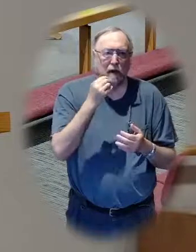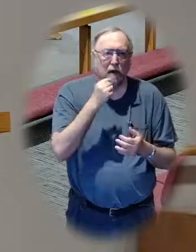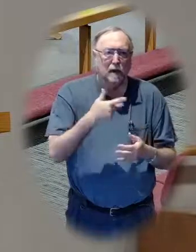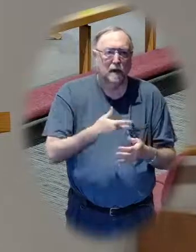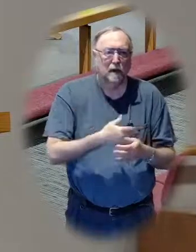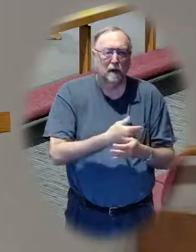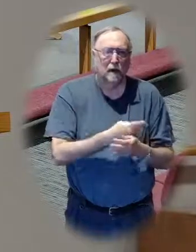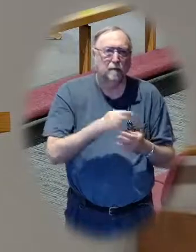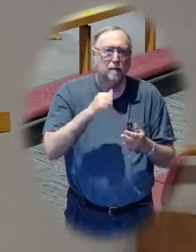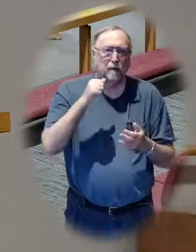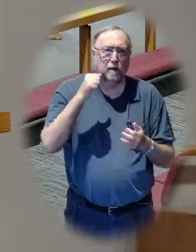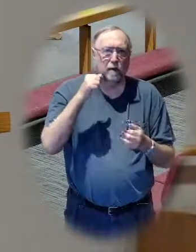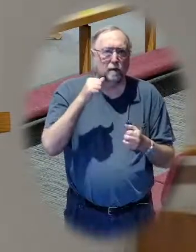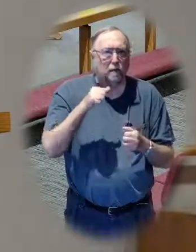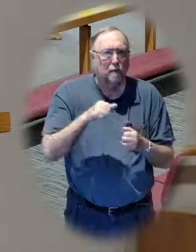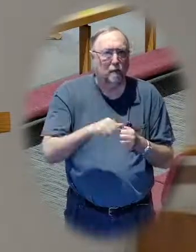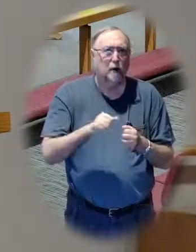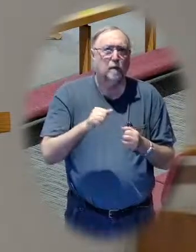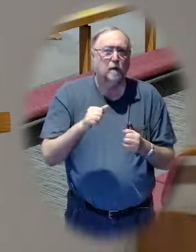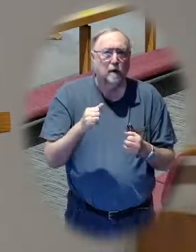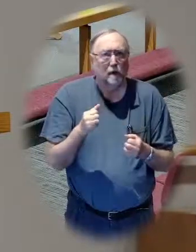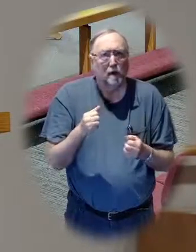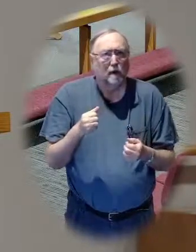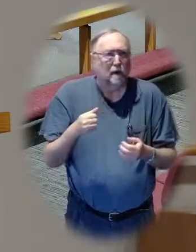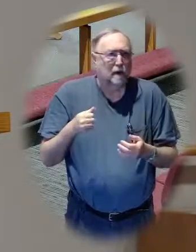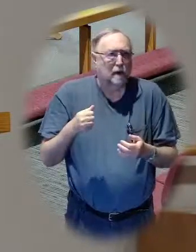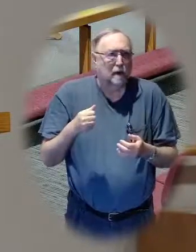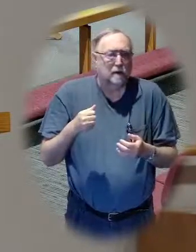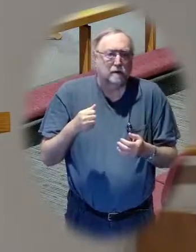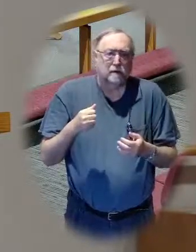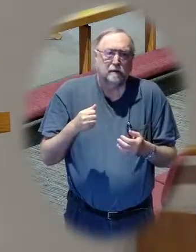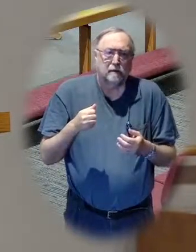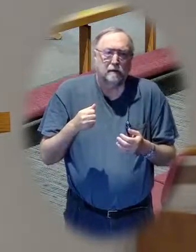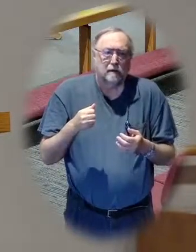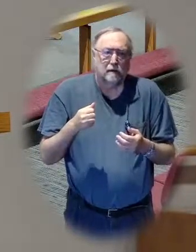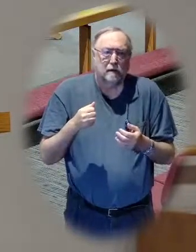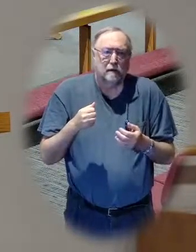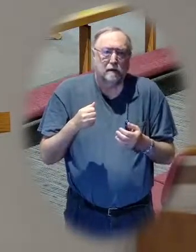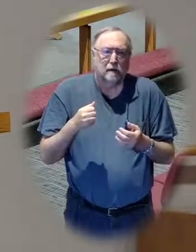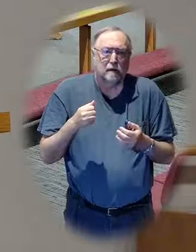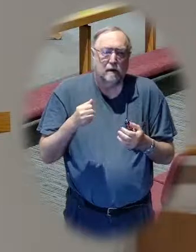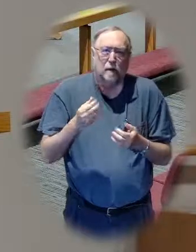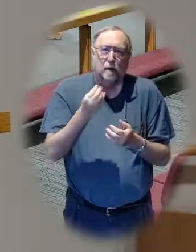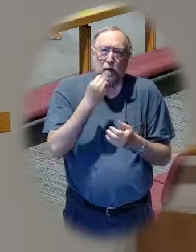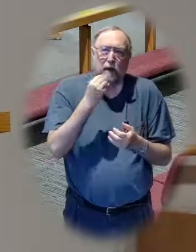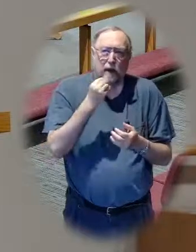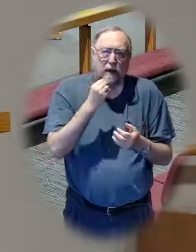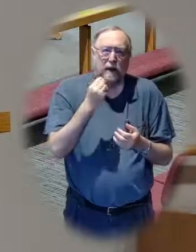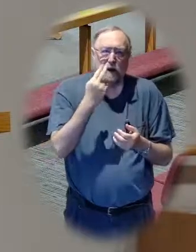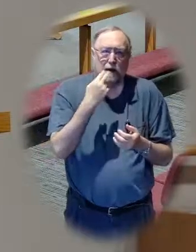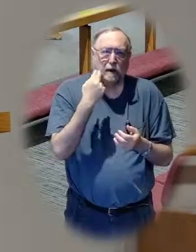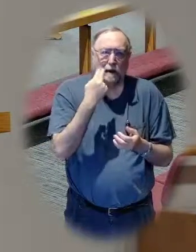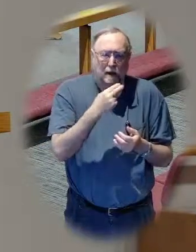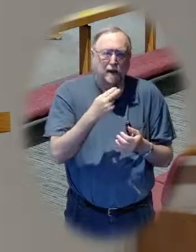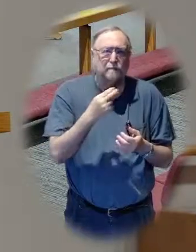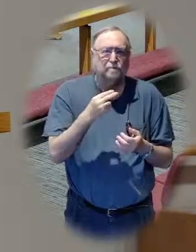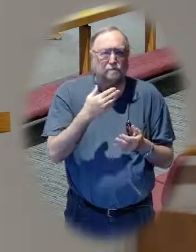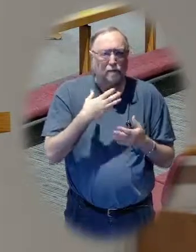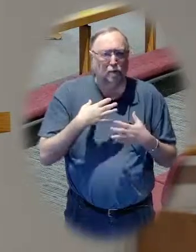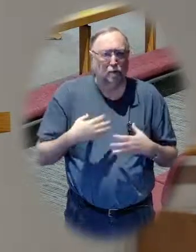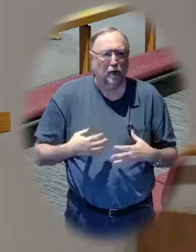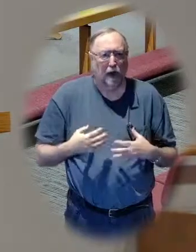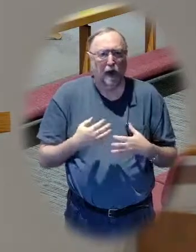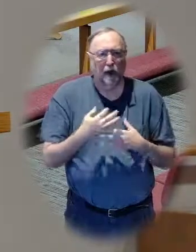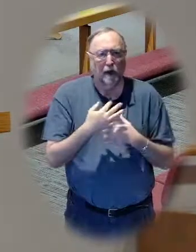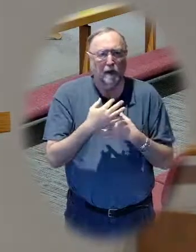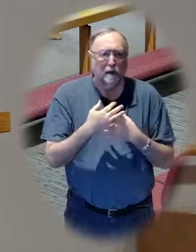save their firstborn. And when you and I partake of that meal, we are eating and drinking the body and blood of the Lamb of God